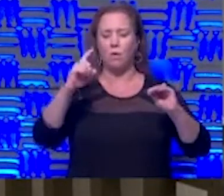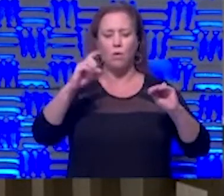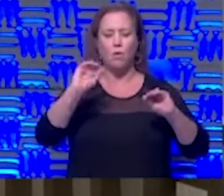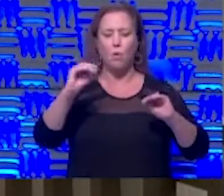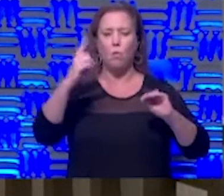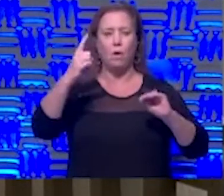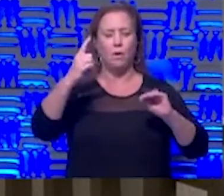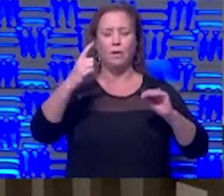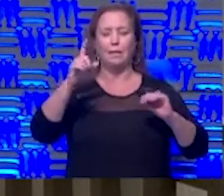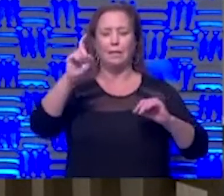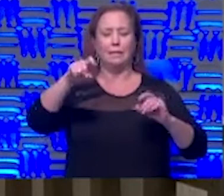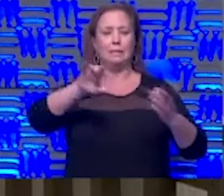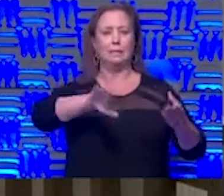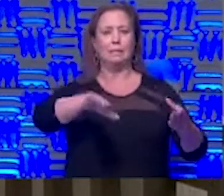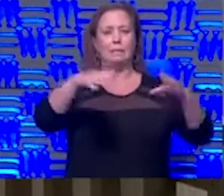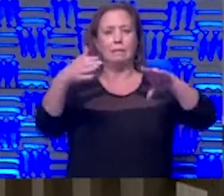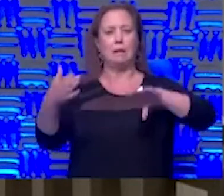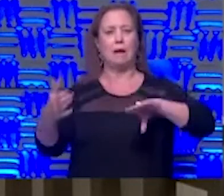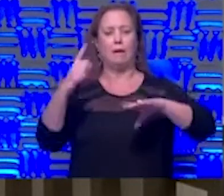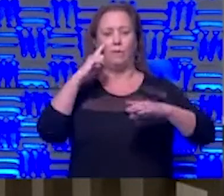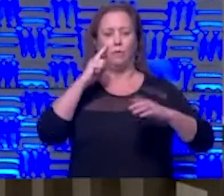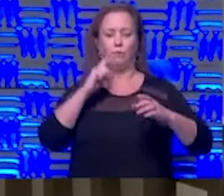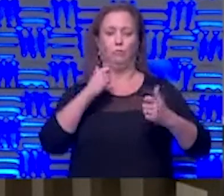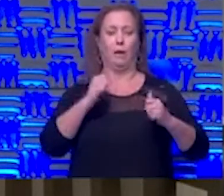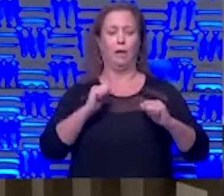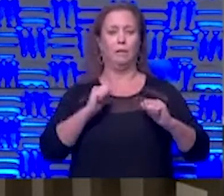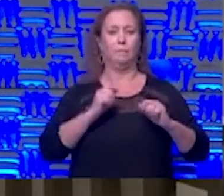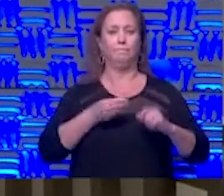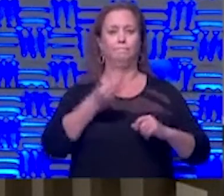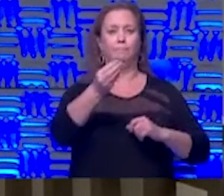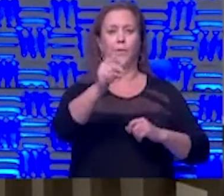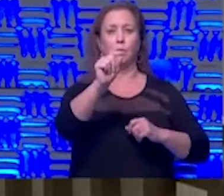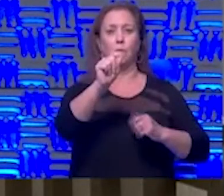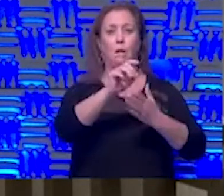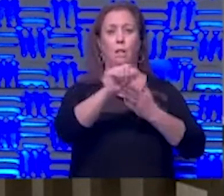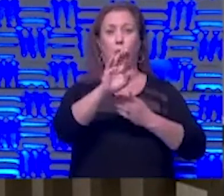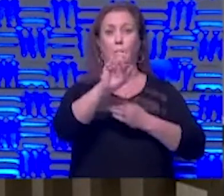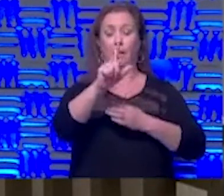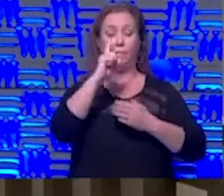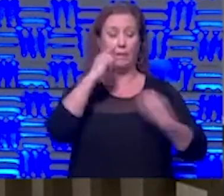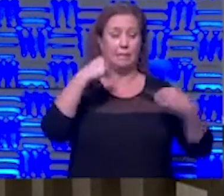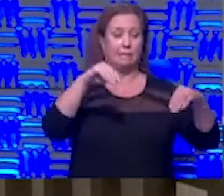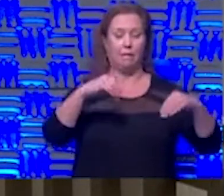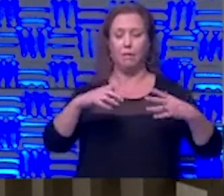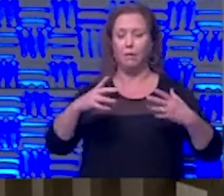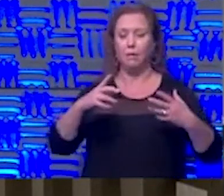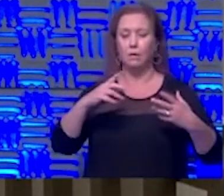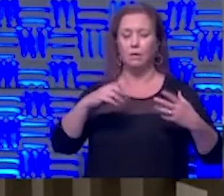are, for trying to pass a counterfeit $20 bill, if that was true, or selling cigarettes.